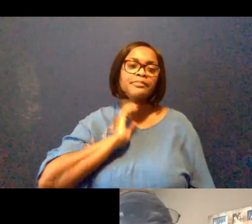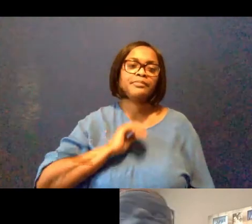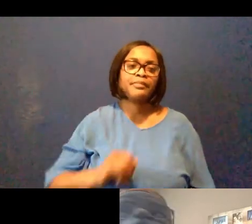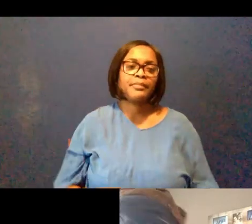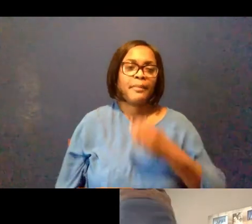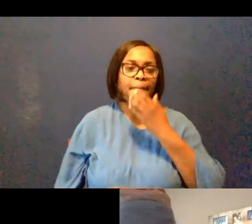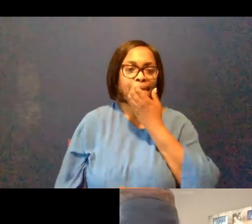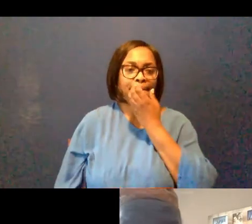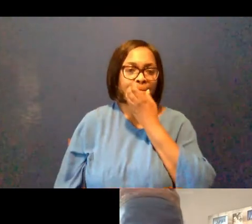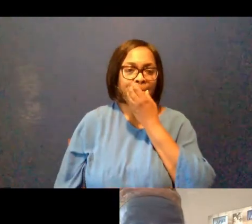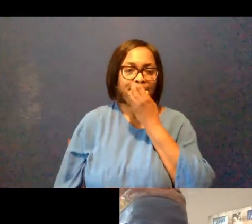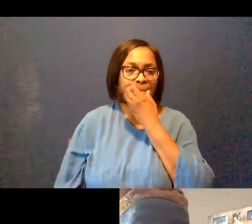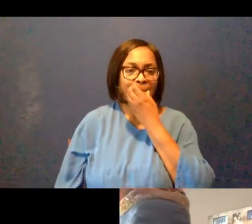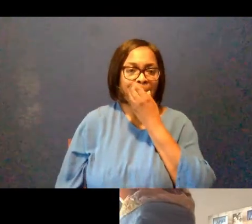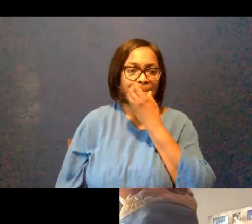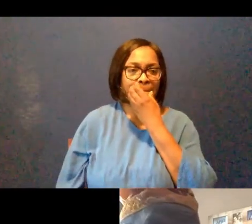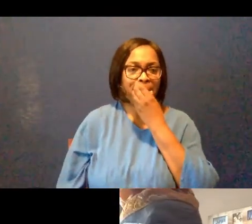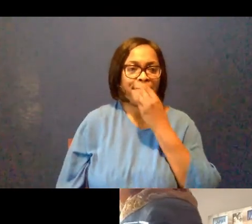people.